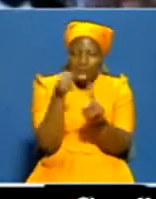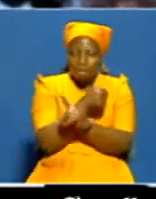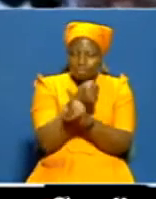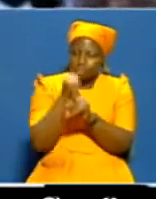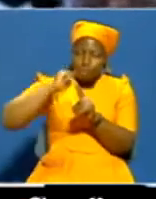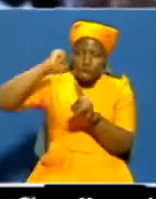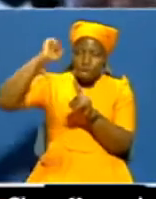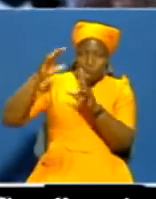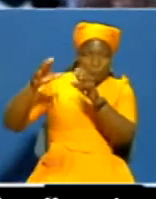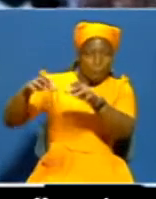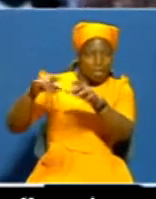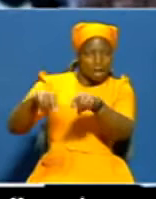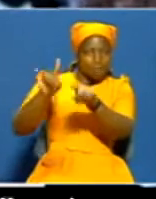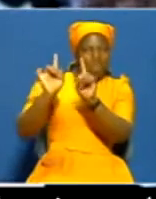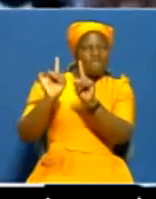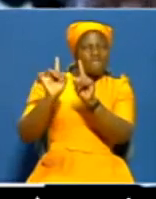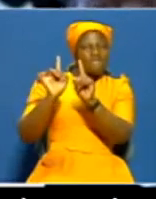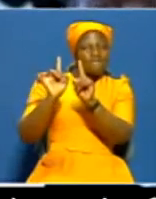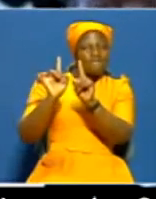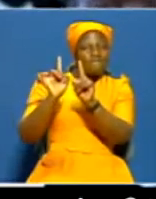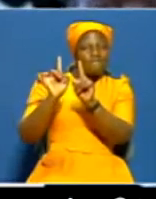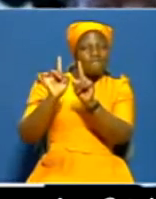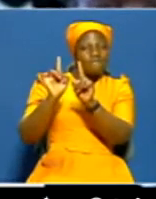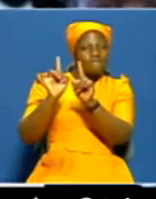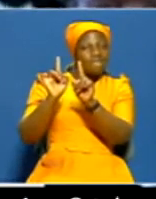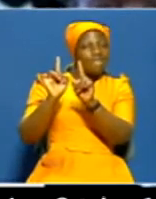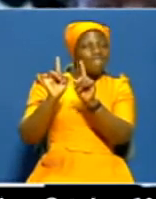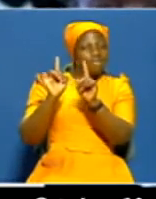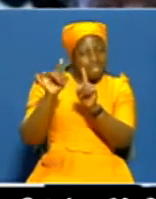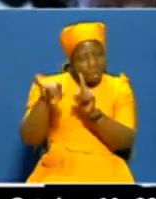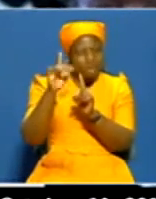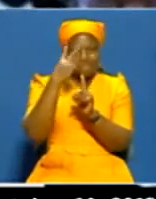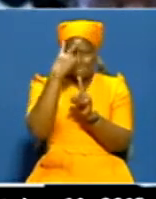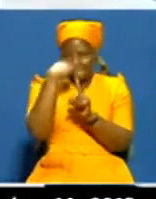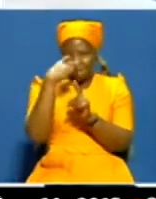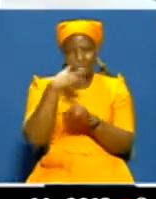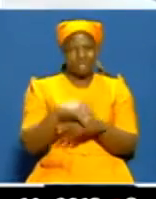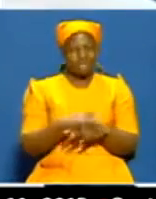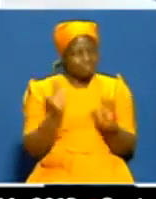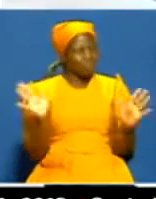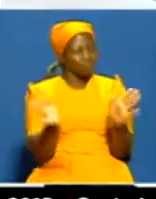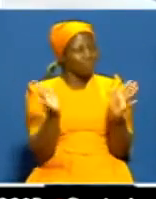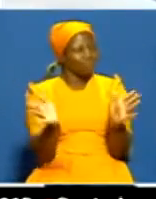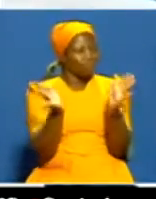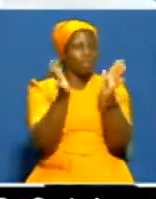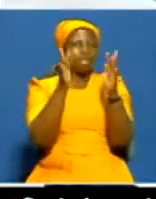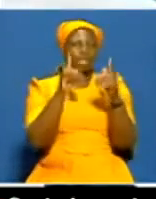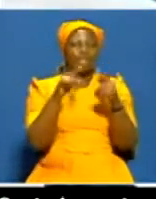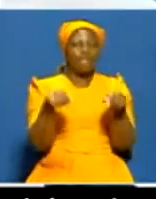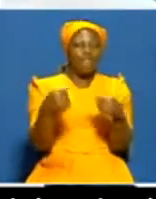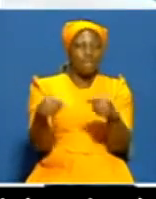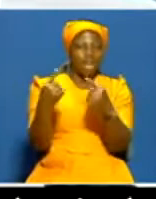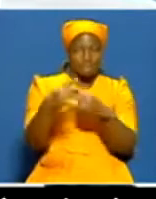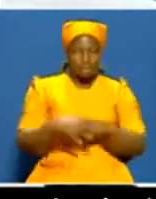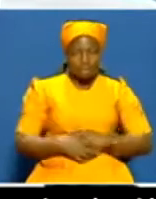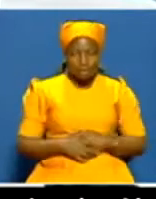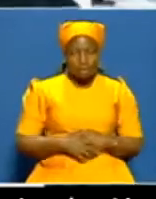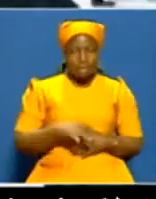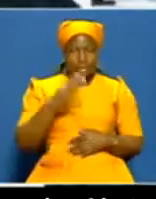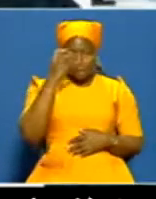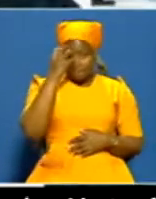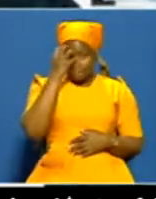are actually, one can suspect, they are really the ones who are fueling this. Martha Karua, who was